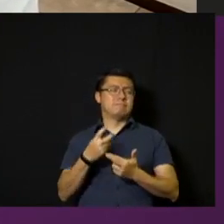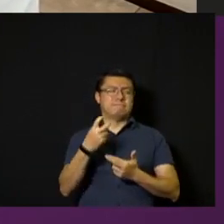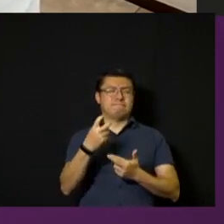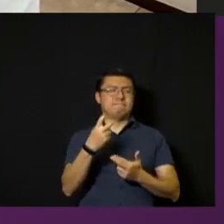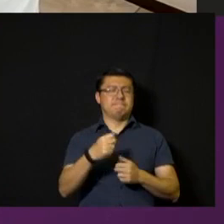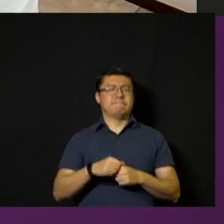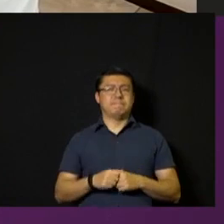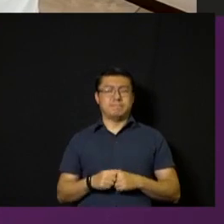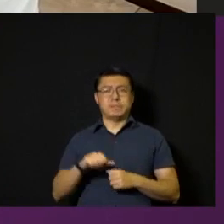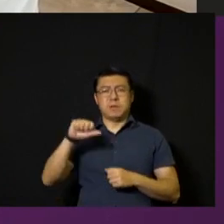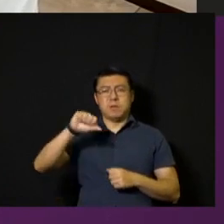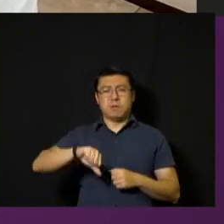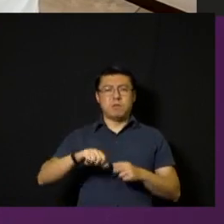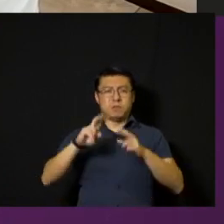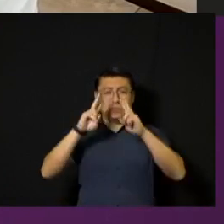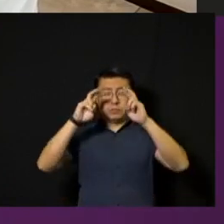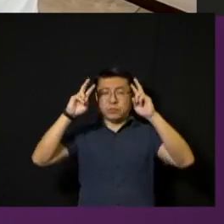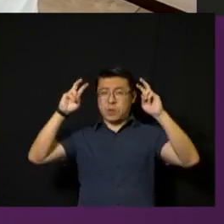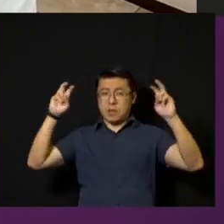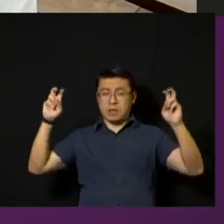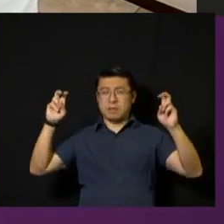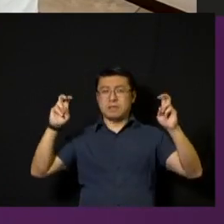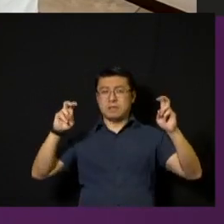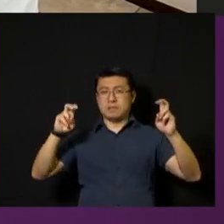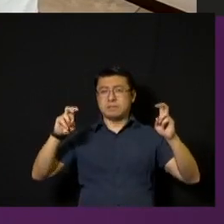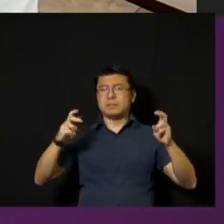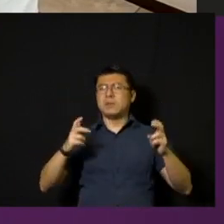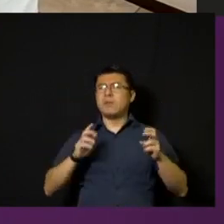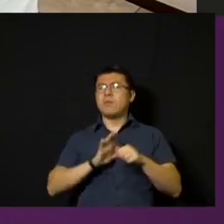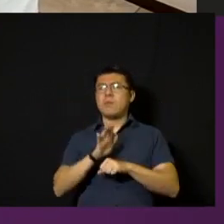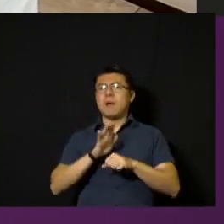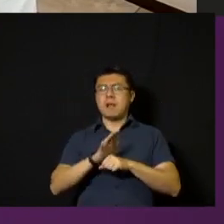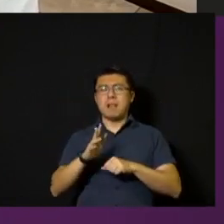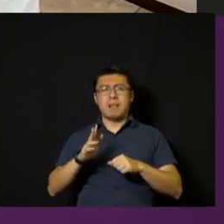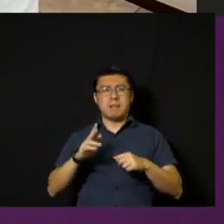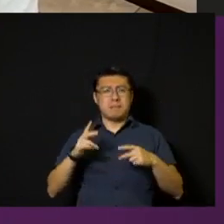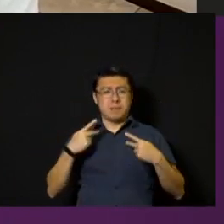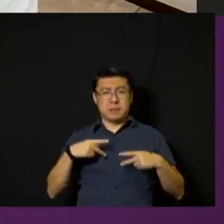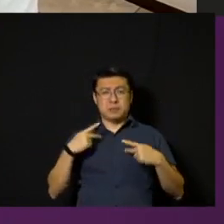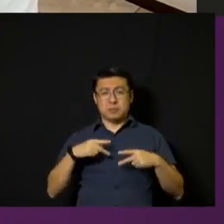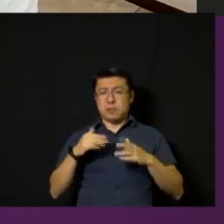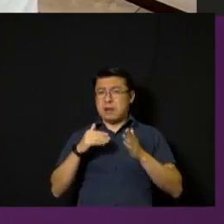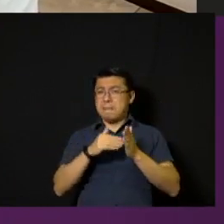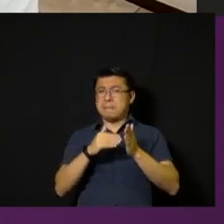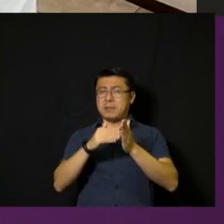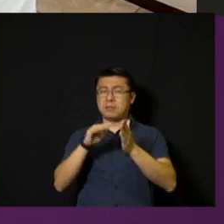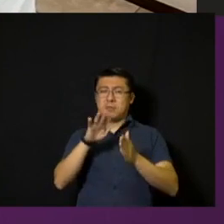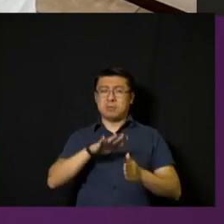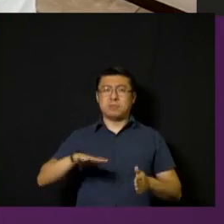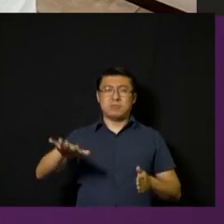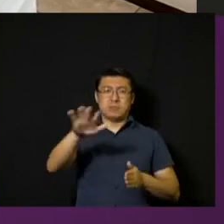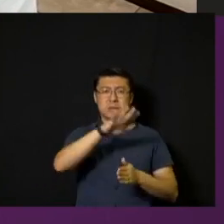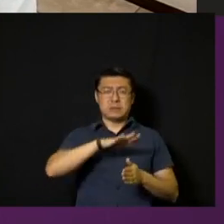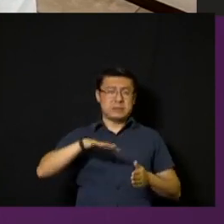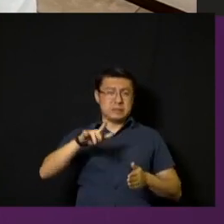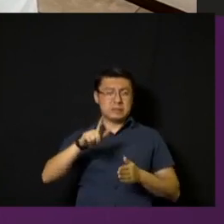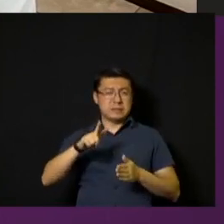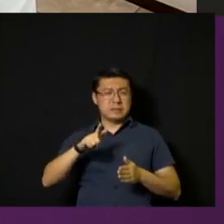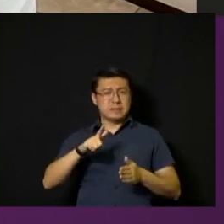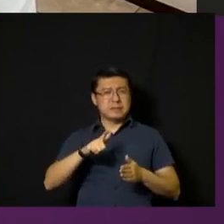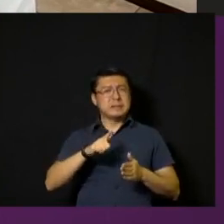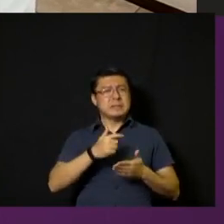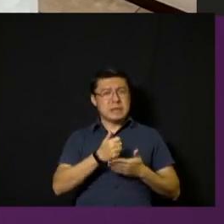consequence of something. Today, my dream is to impact millions of people in the world. One day, I didn't believe in